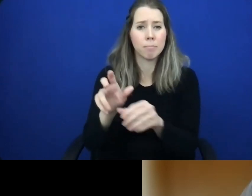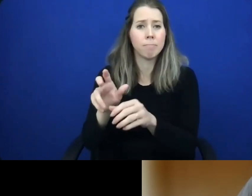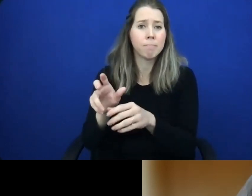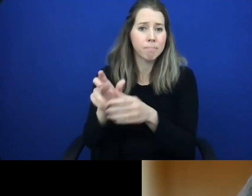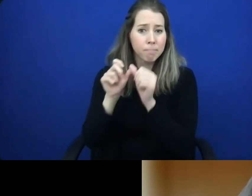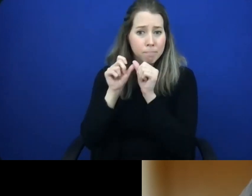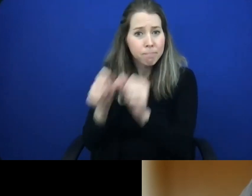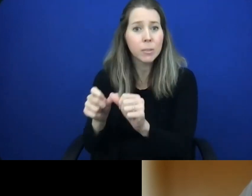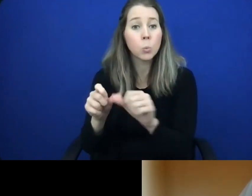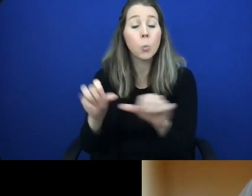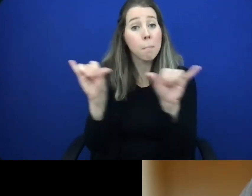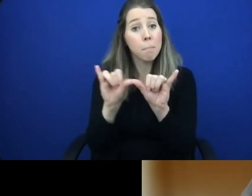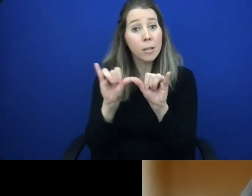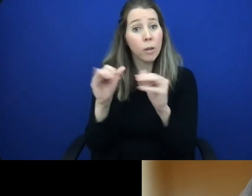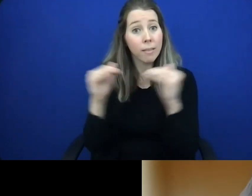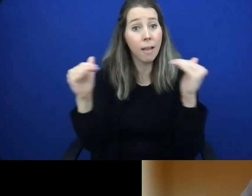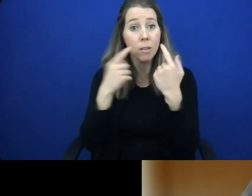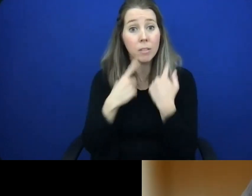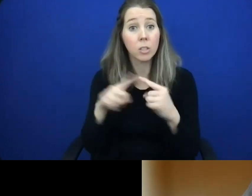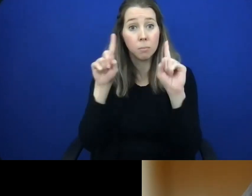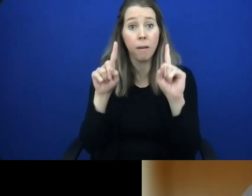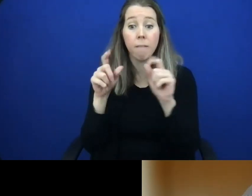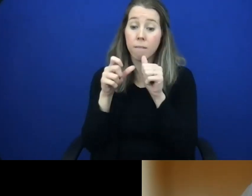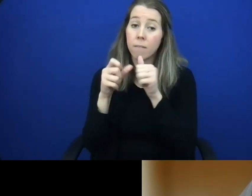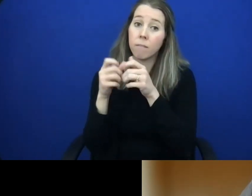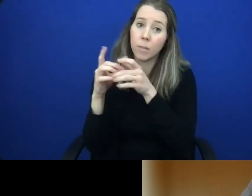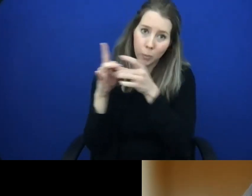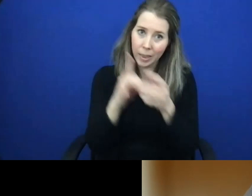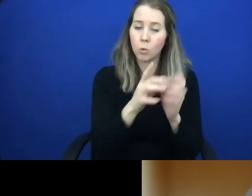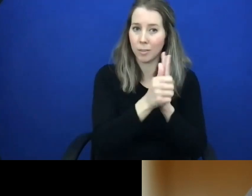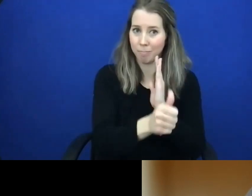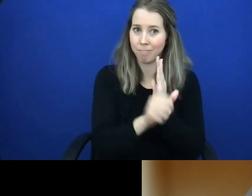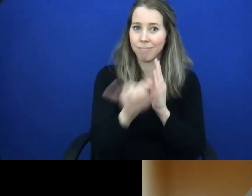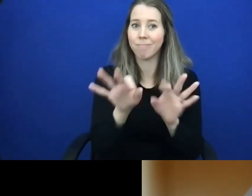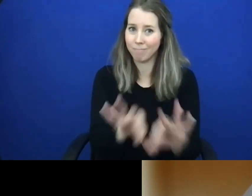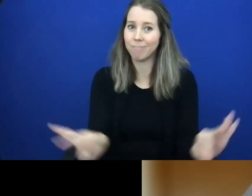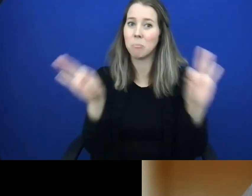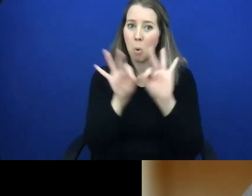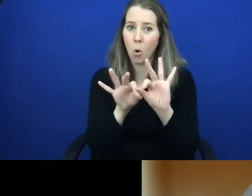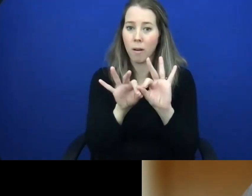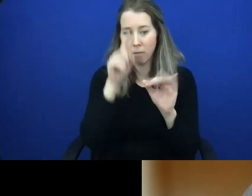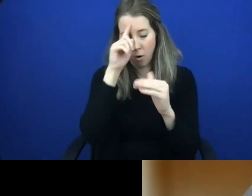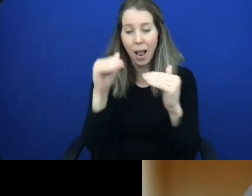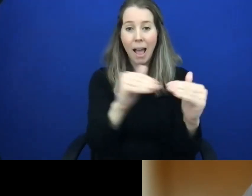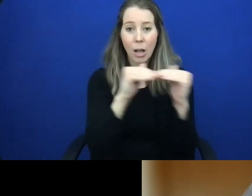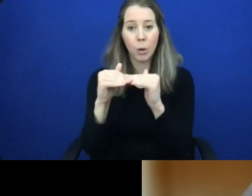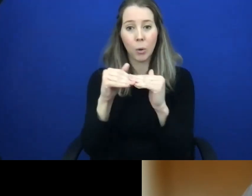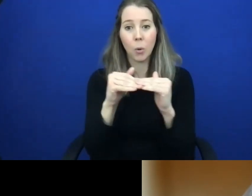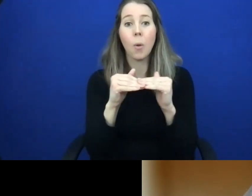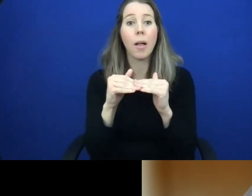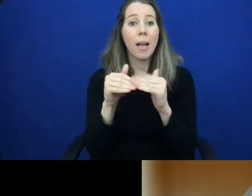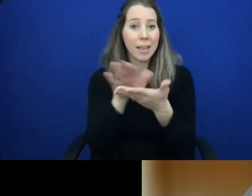measuring the level of achievement of the competencies is the key to an equitable